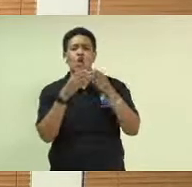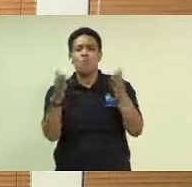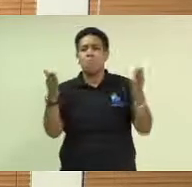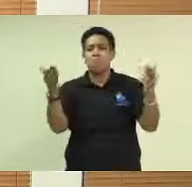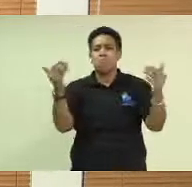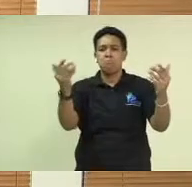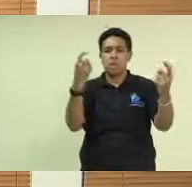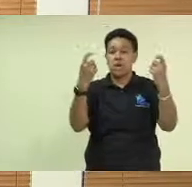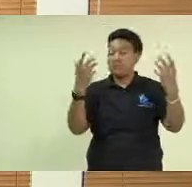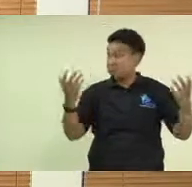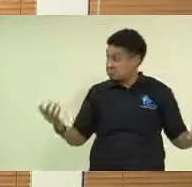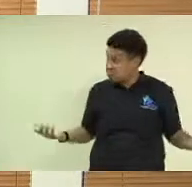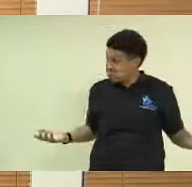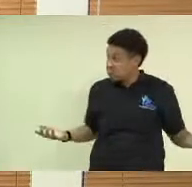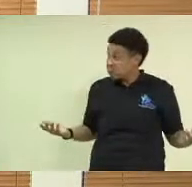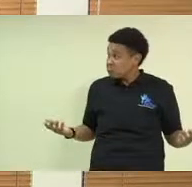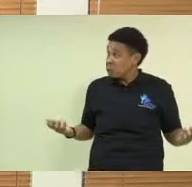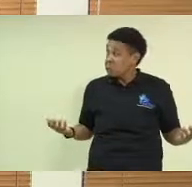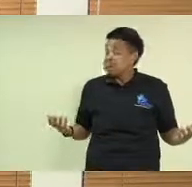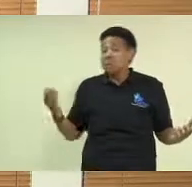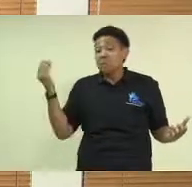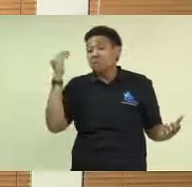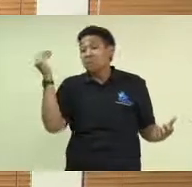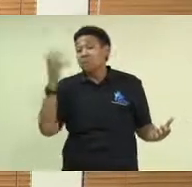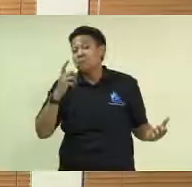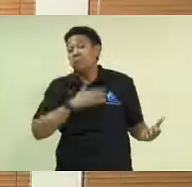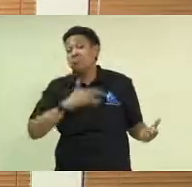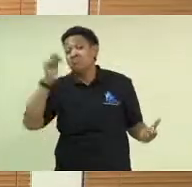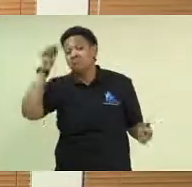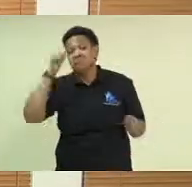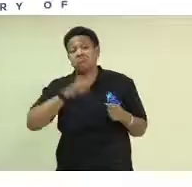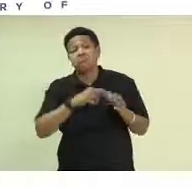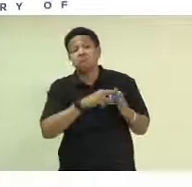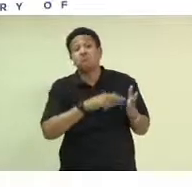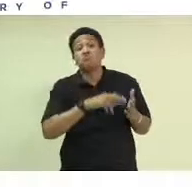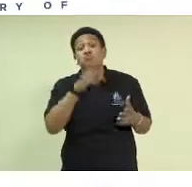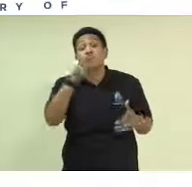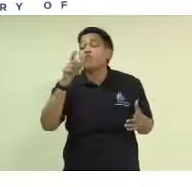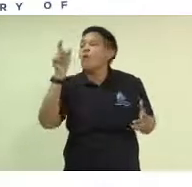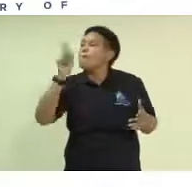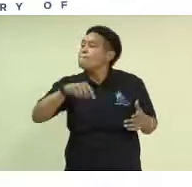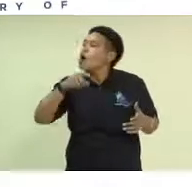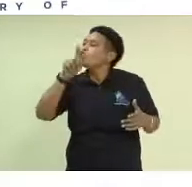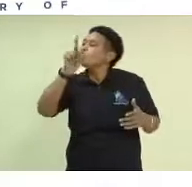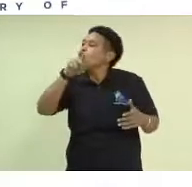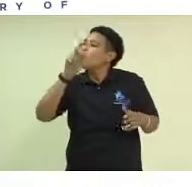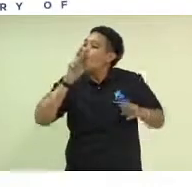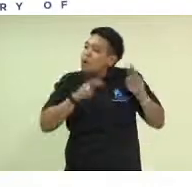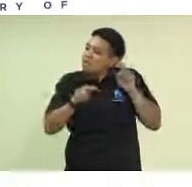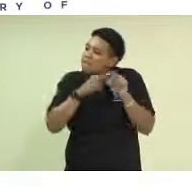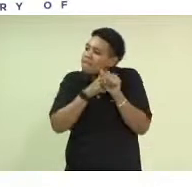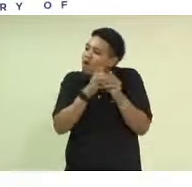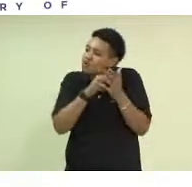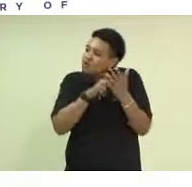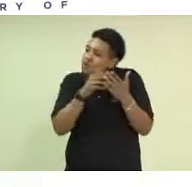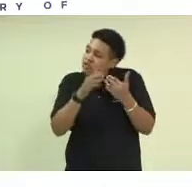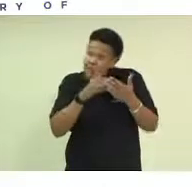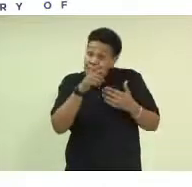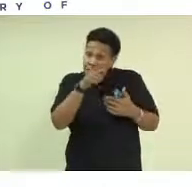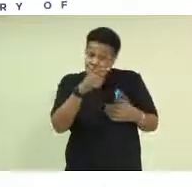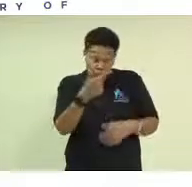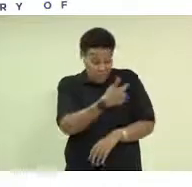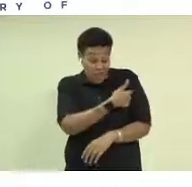for questioning by saying that please remember the protocols that you must and should observe, irrespective of whether